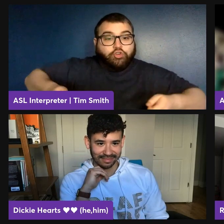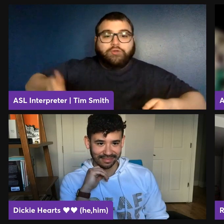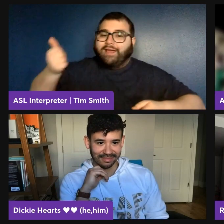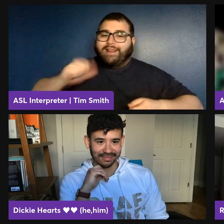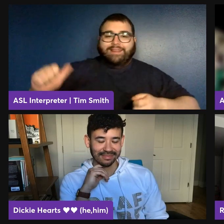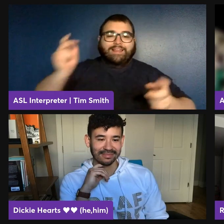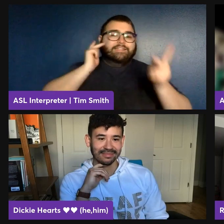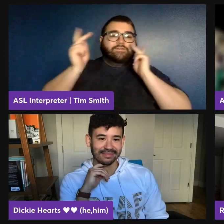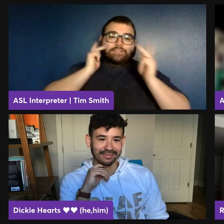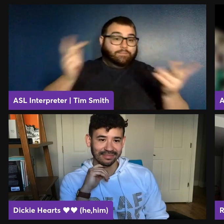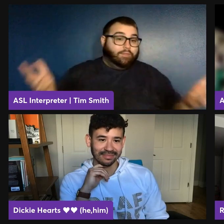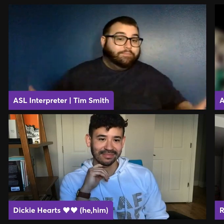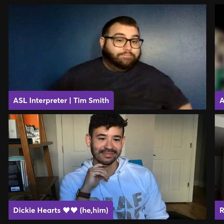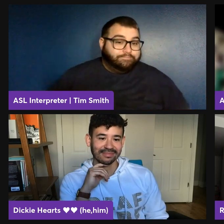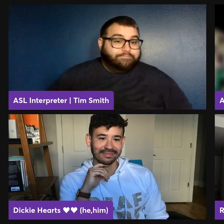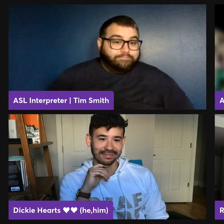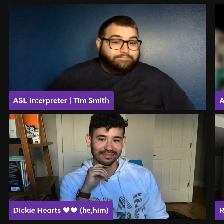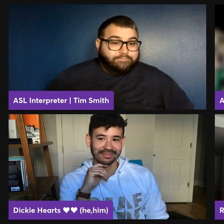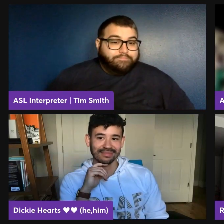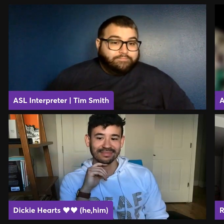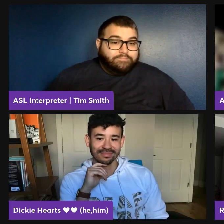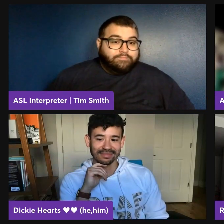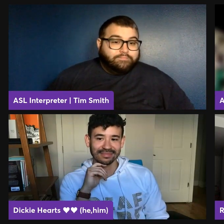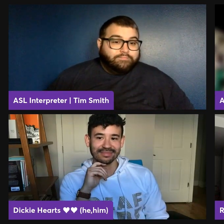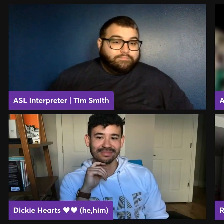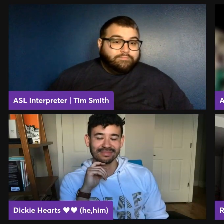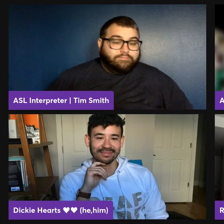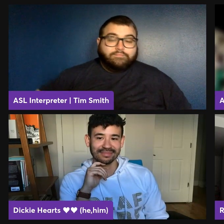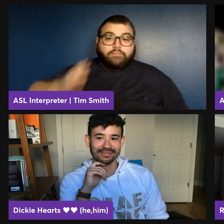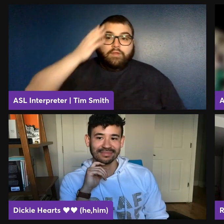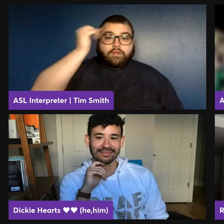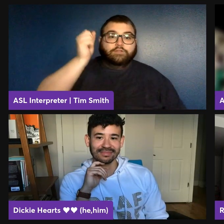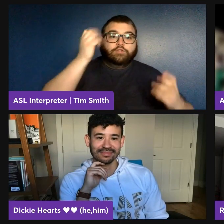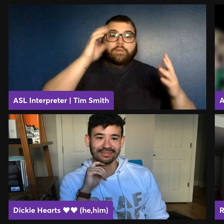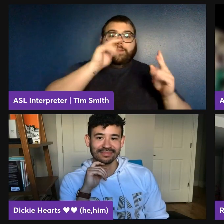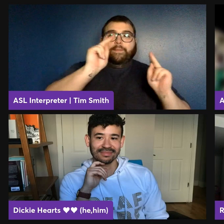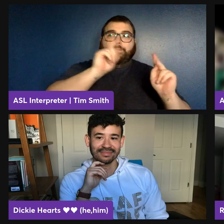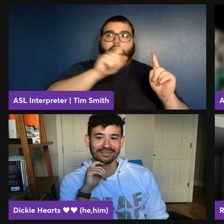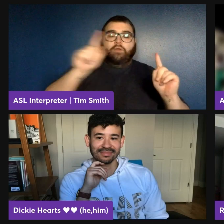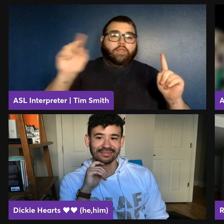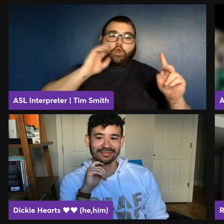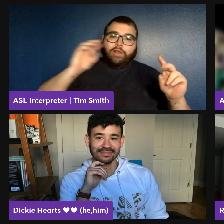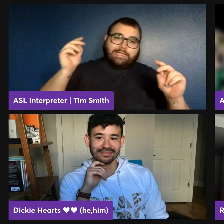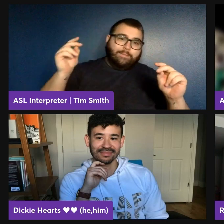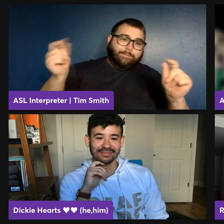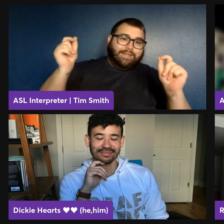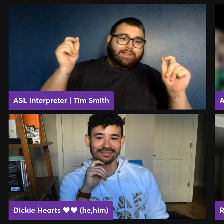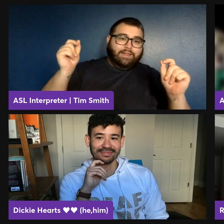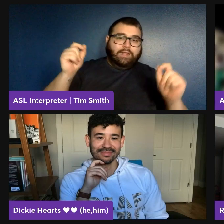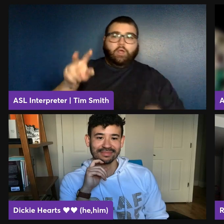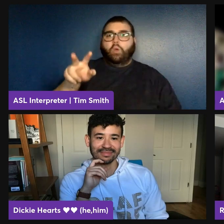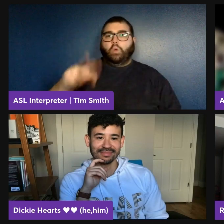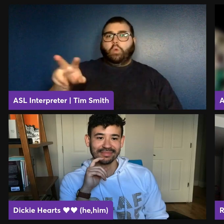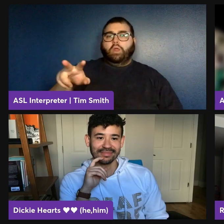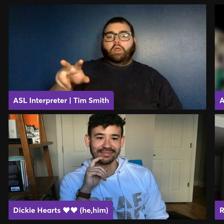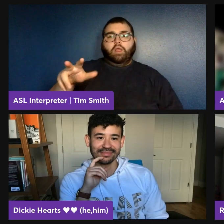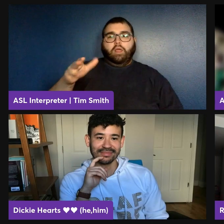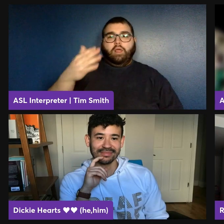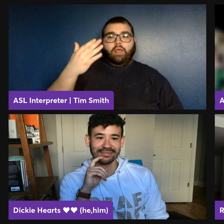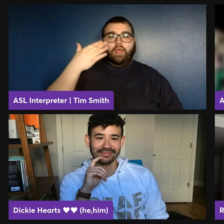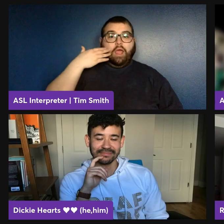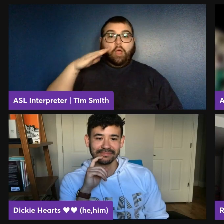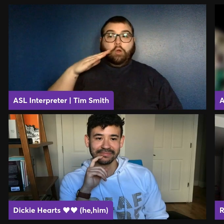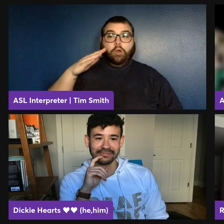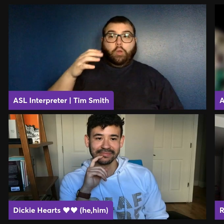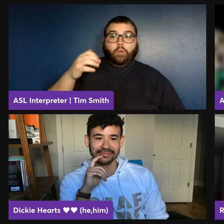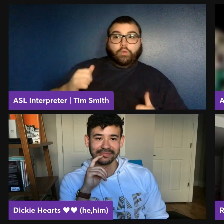visible? Because there are so many people that are immediately like, you know, I don't even know which direction is the